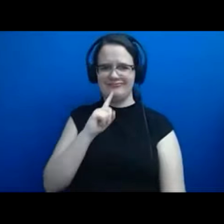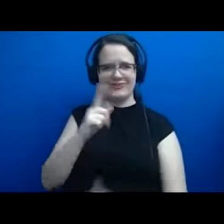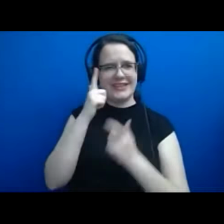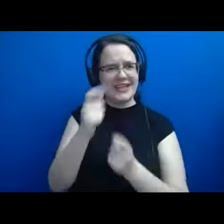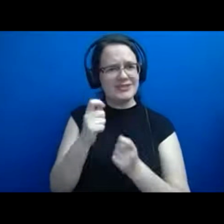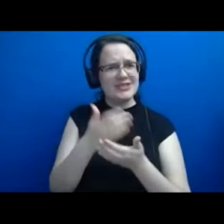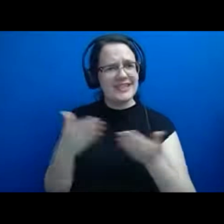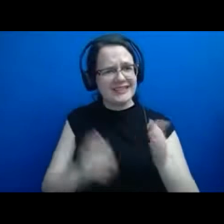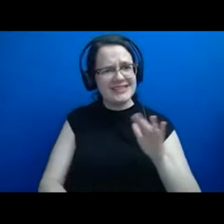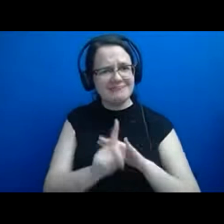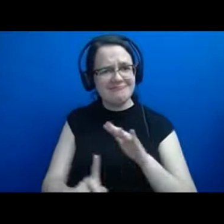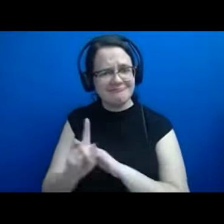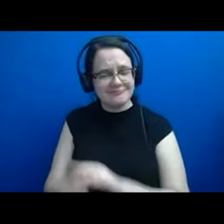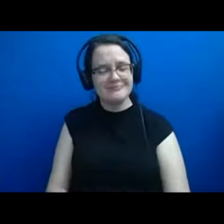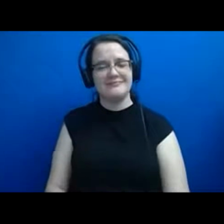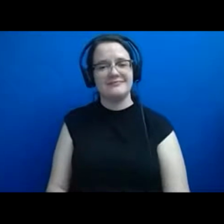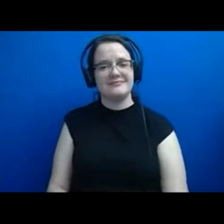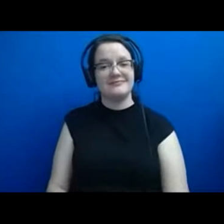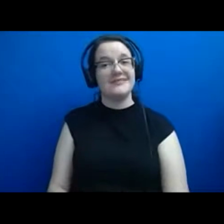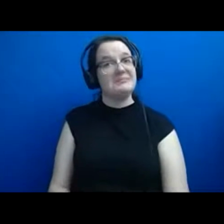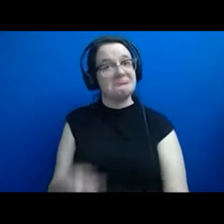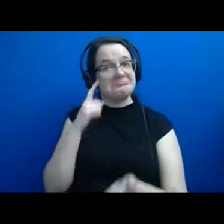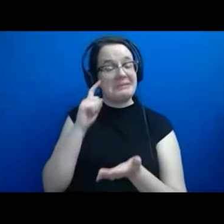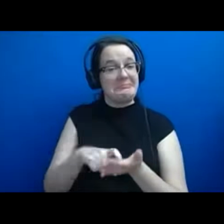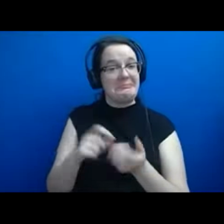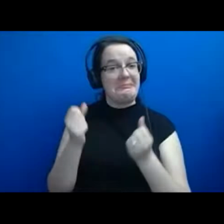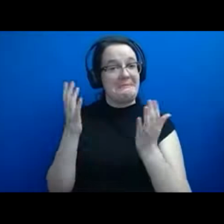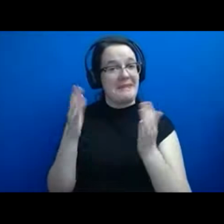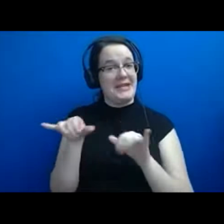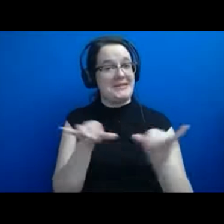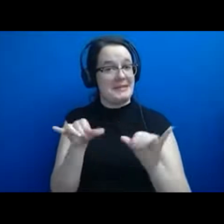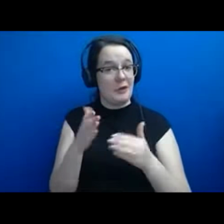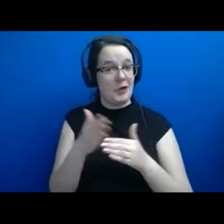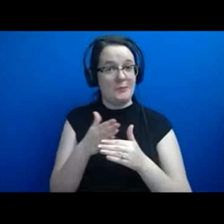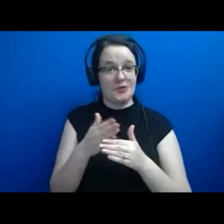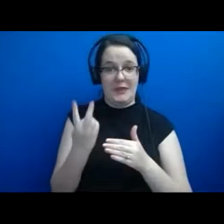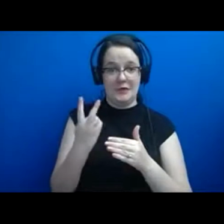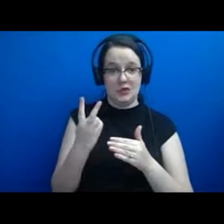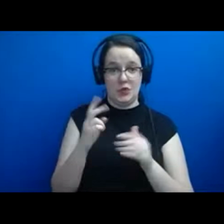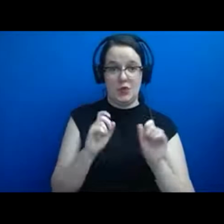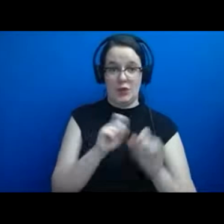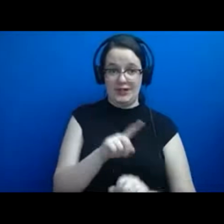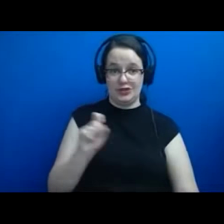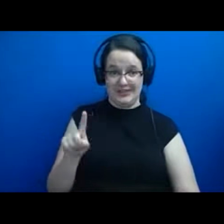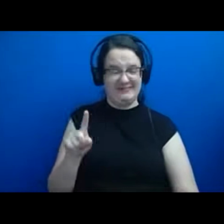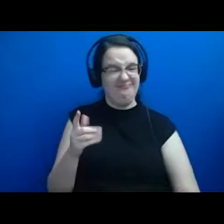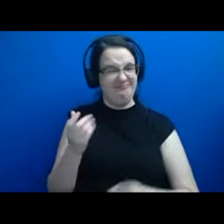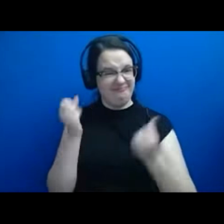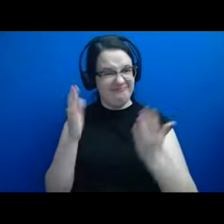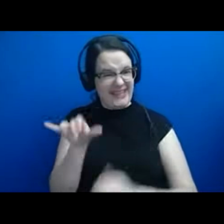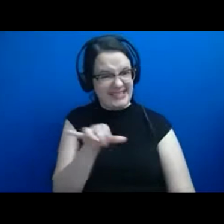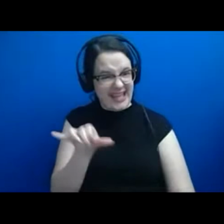but a lot of similarities between those two questions, right? You know, and I think it really comes down